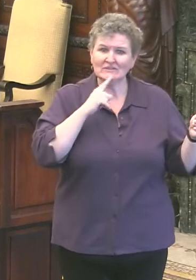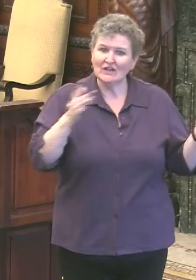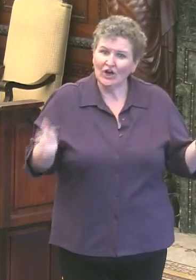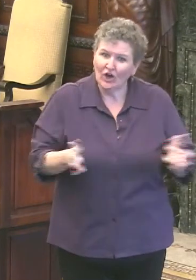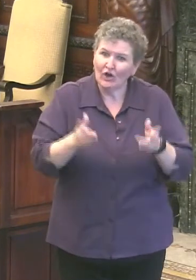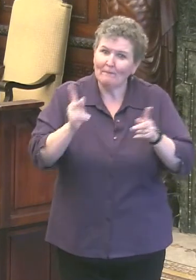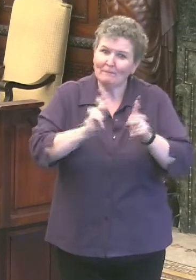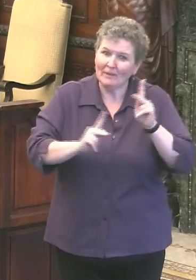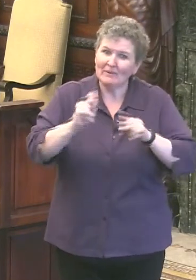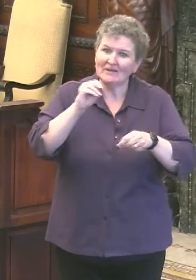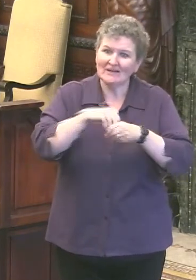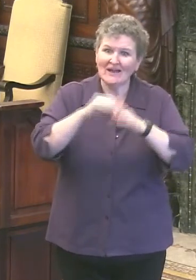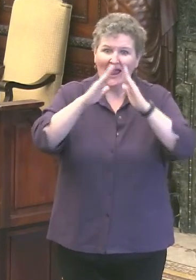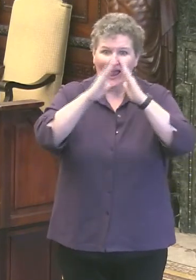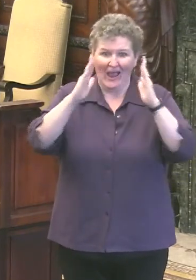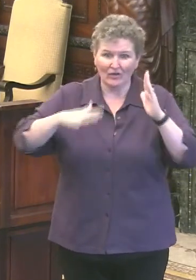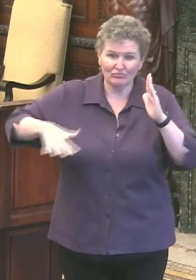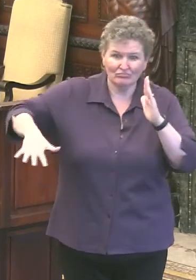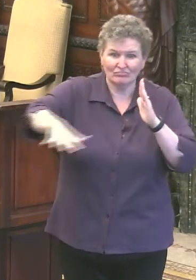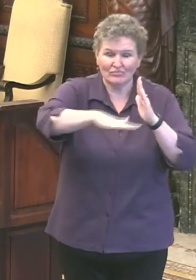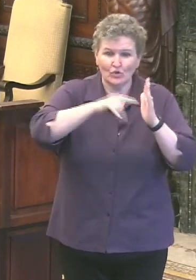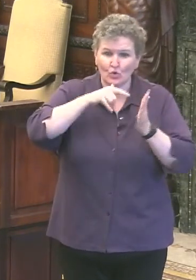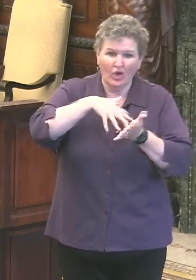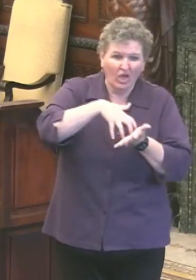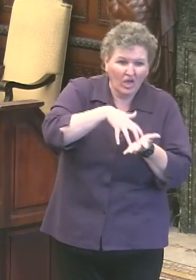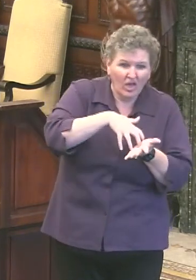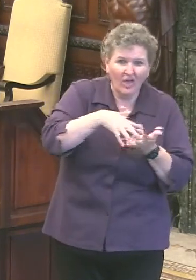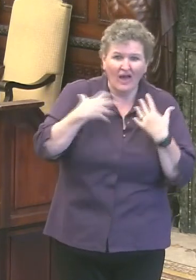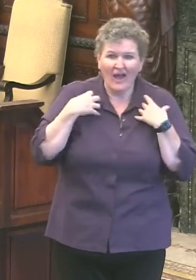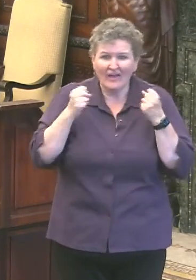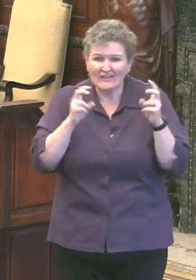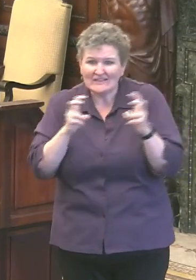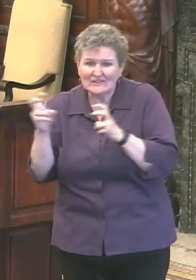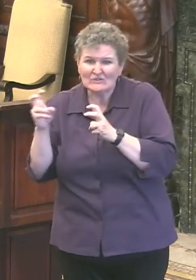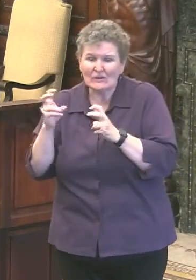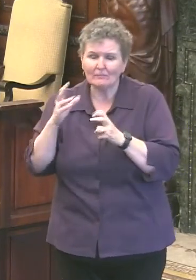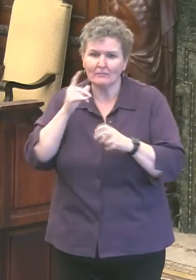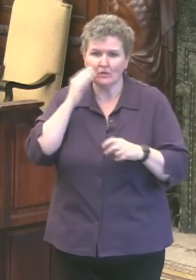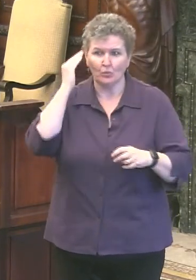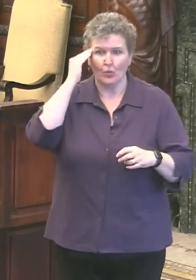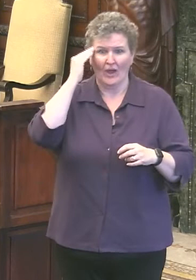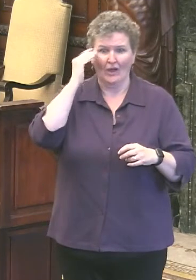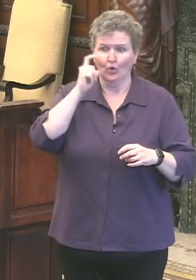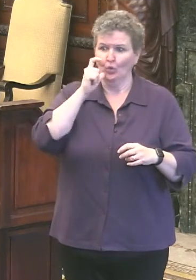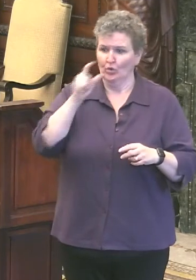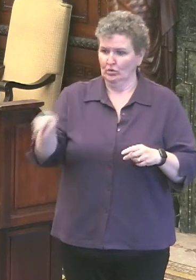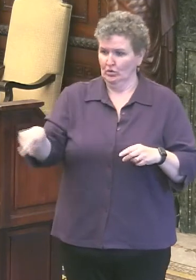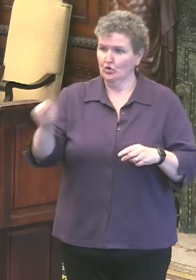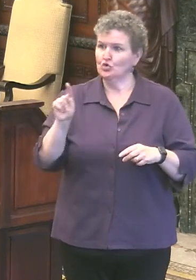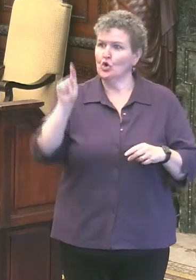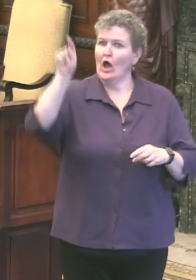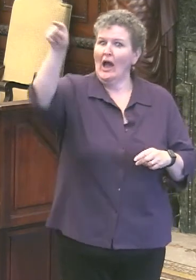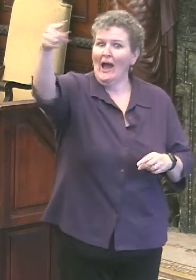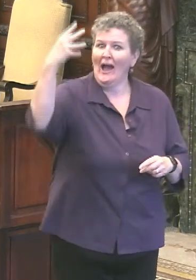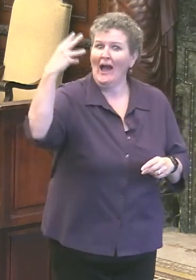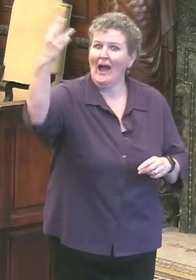vulnerable populations to kind of be aware of who's entering and leaving their household. Is that also a concern for children?